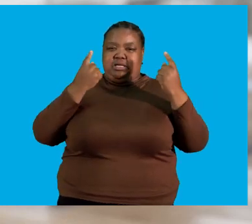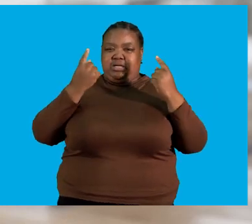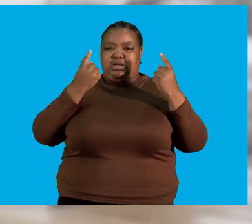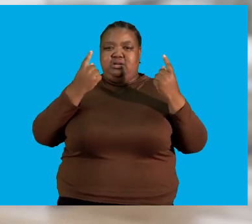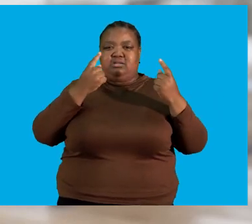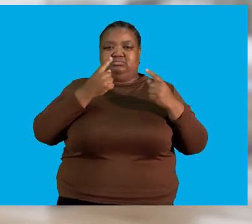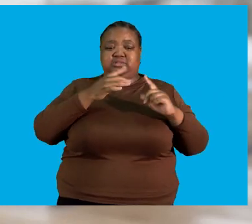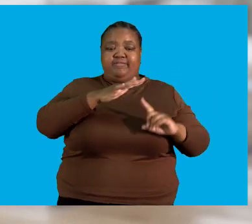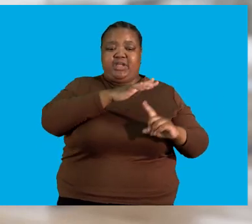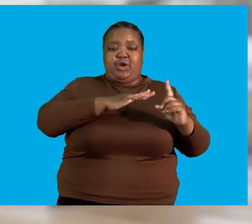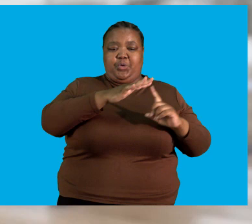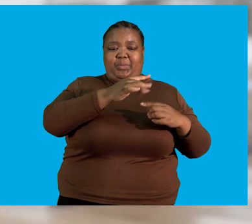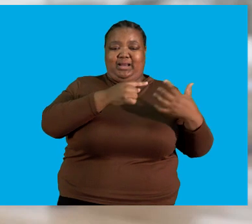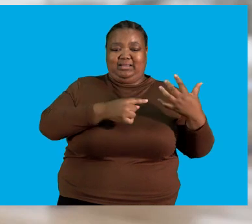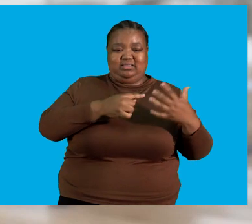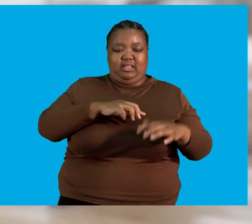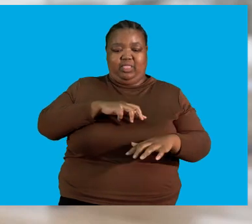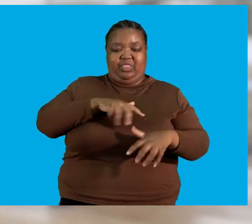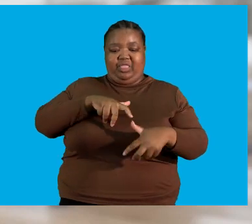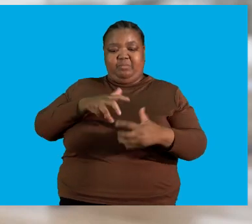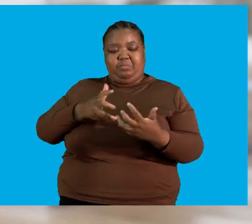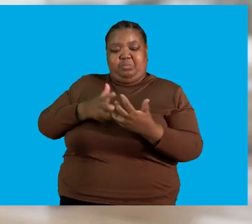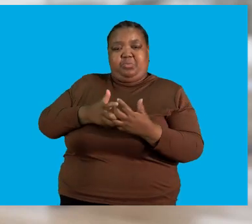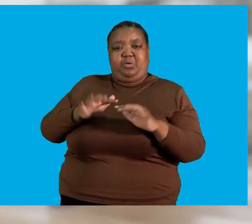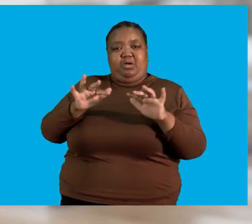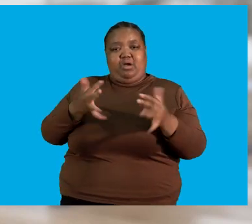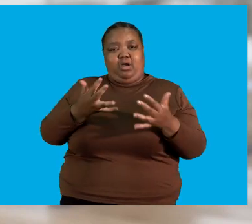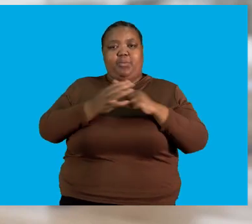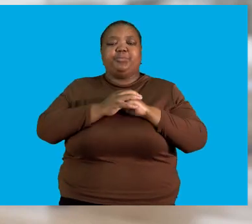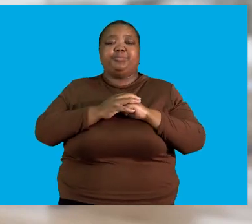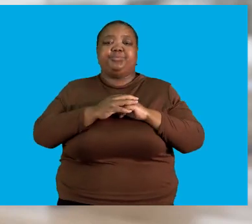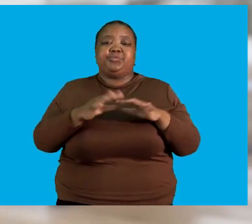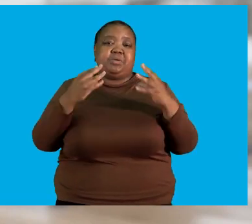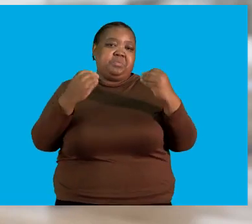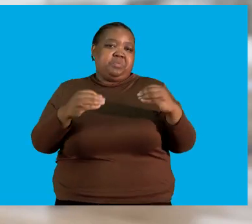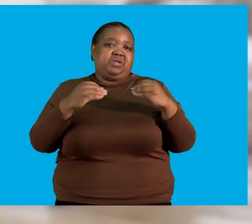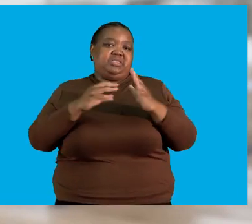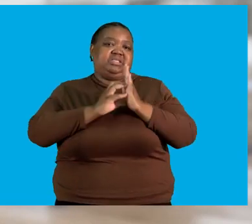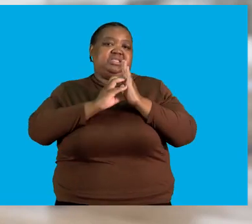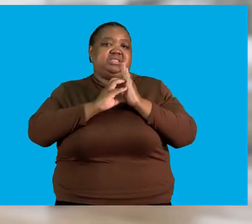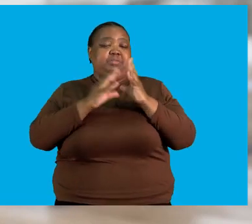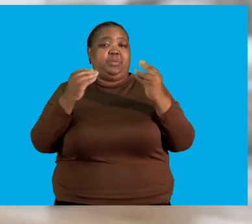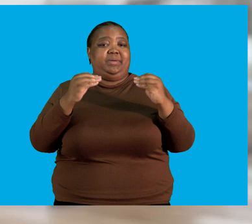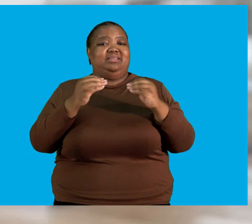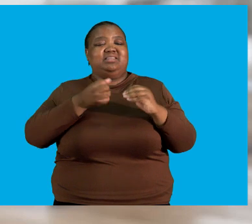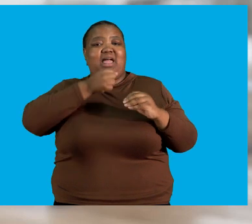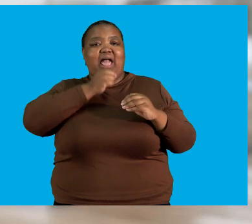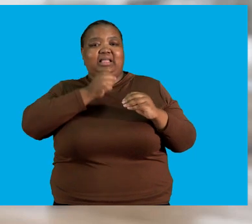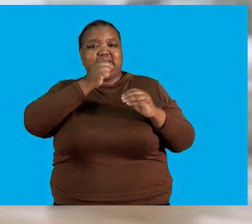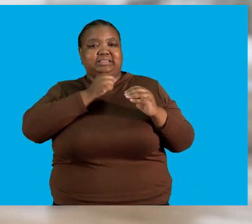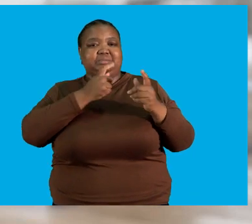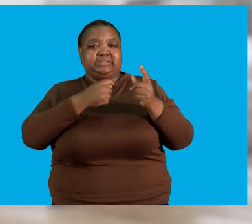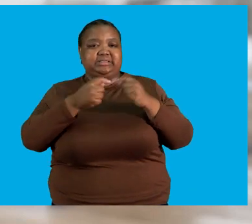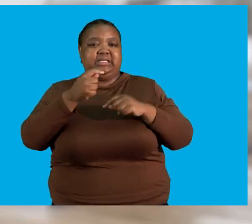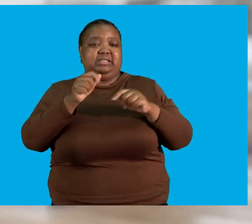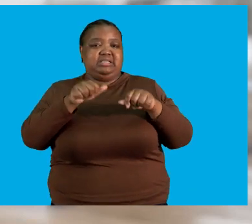can work with these environments. So for instance, if I am a business that is selling ice cream, then